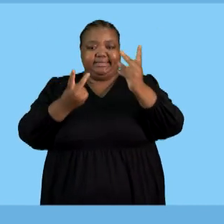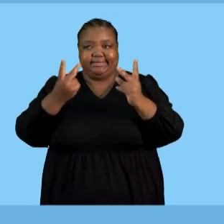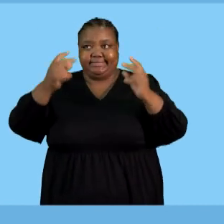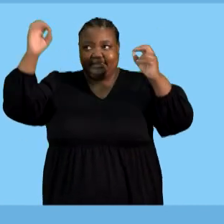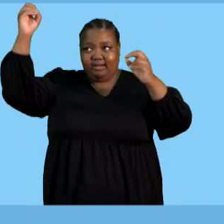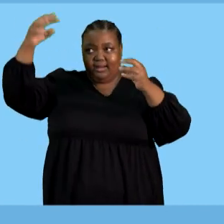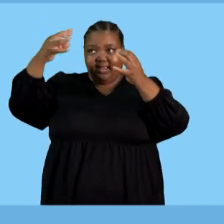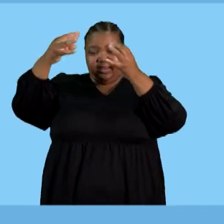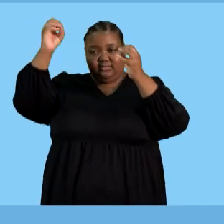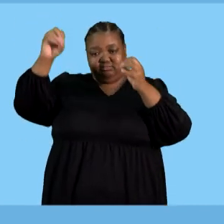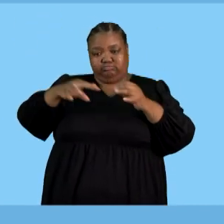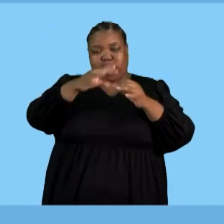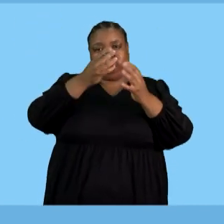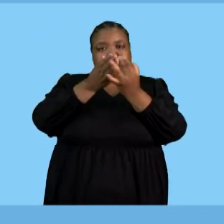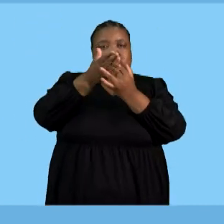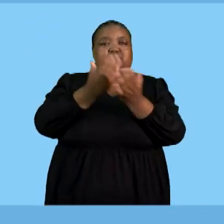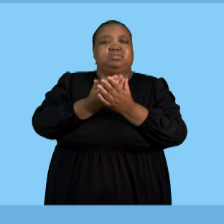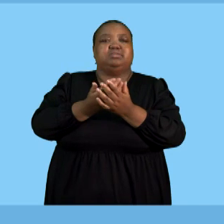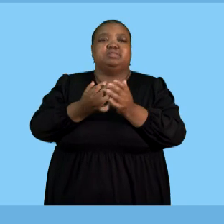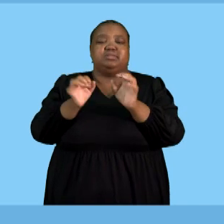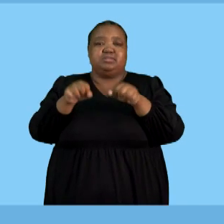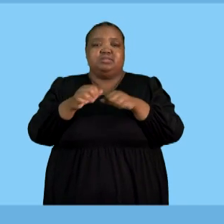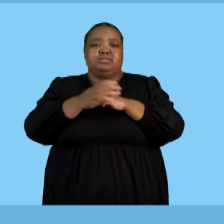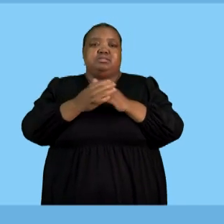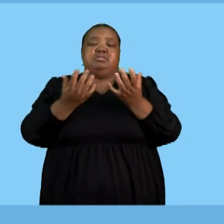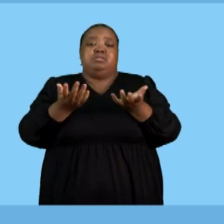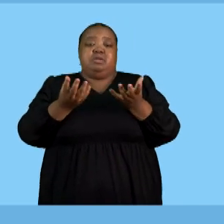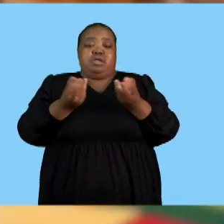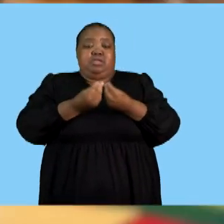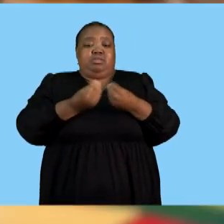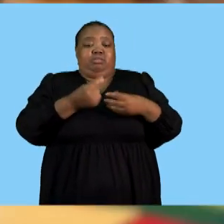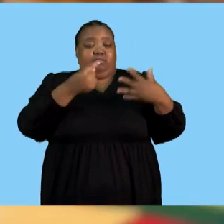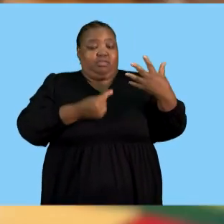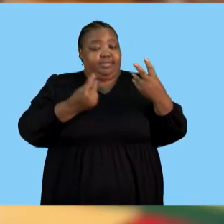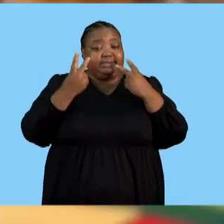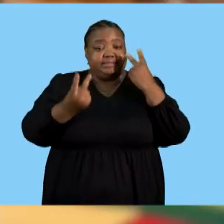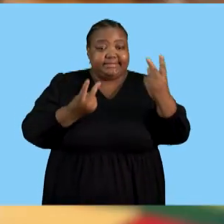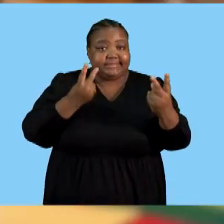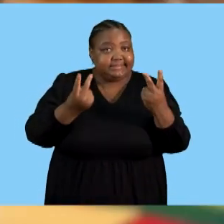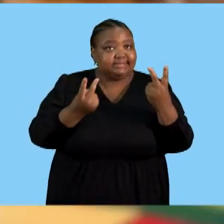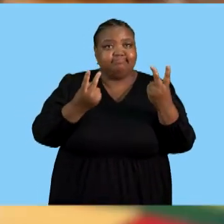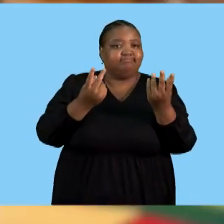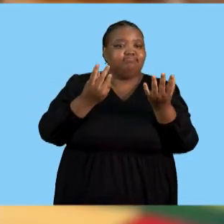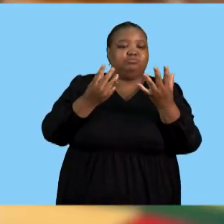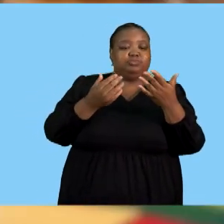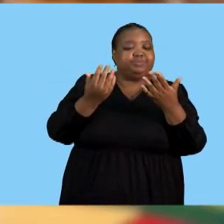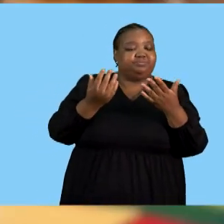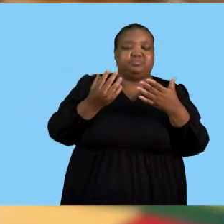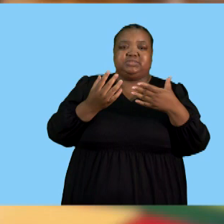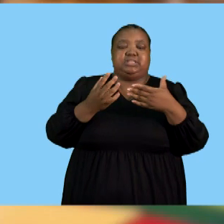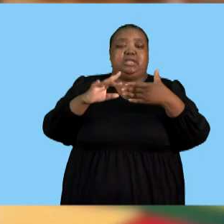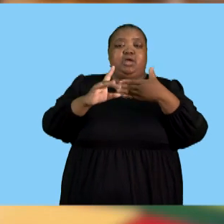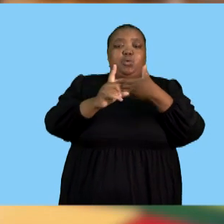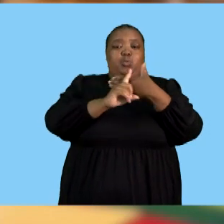For instance, number one, things that you can be able to see through them. We can